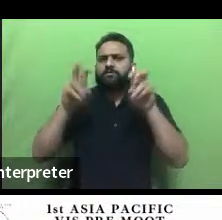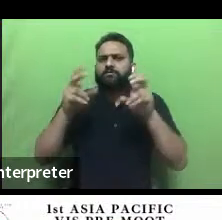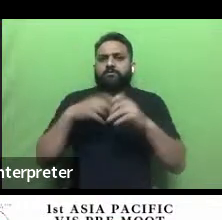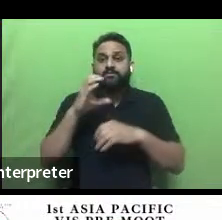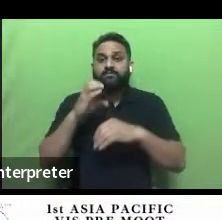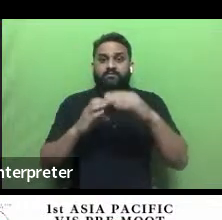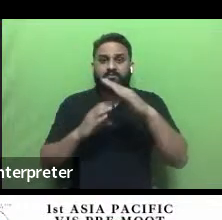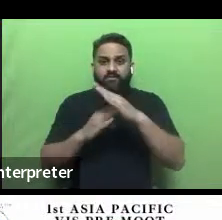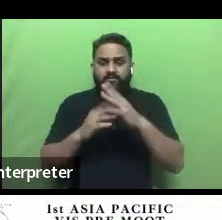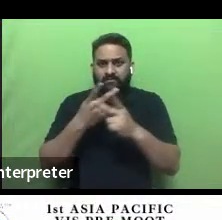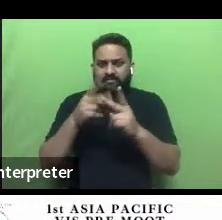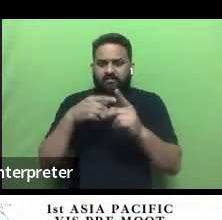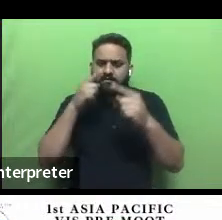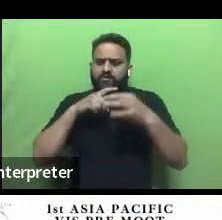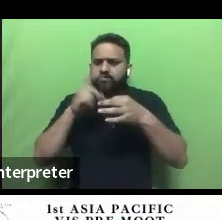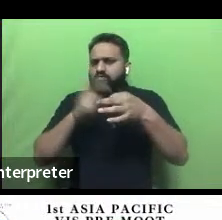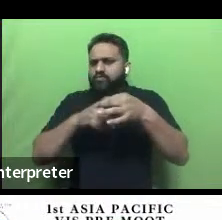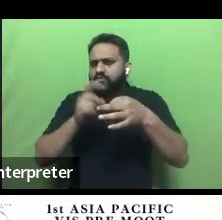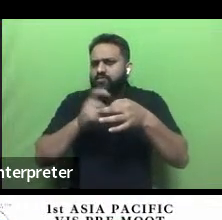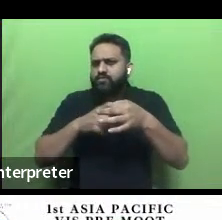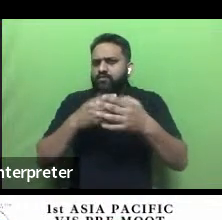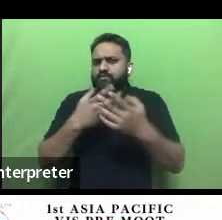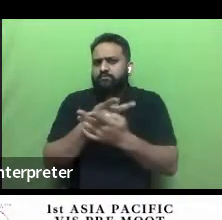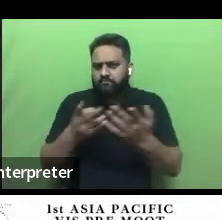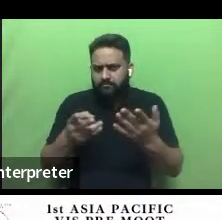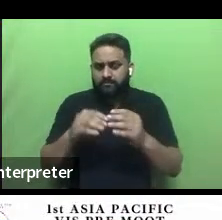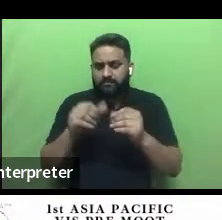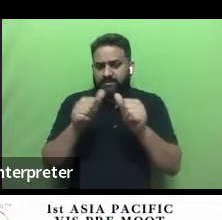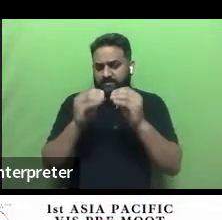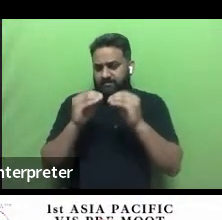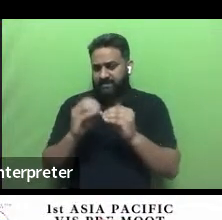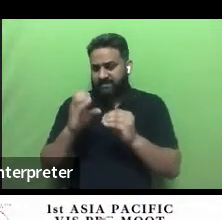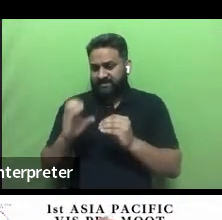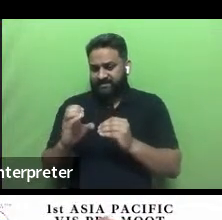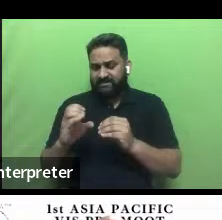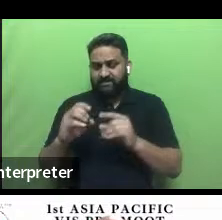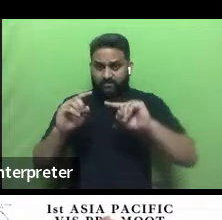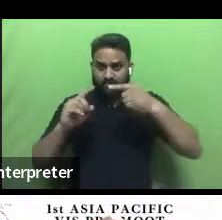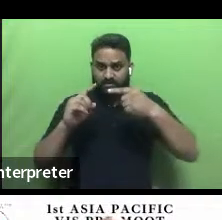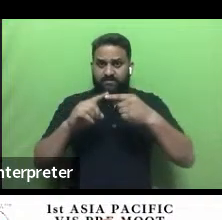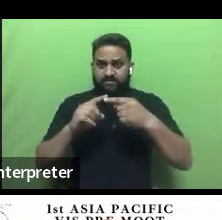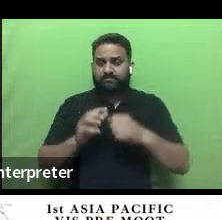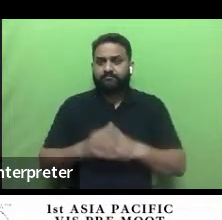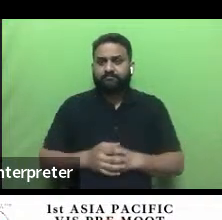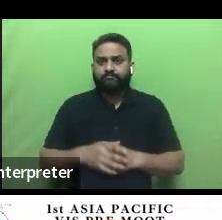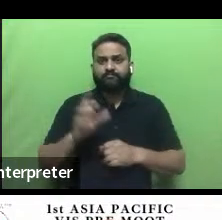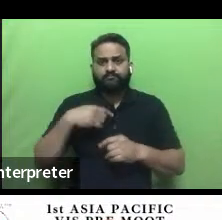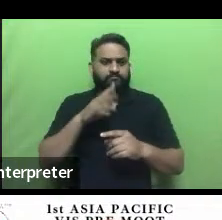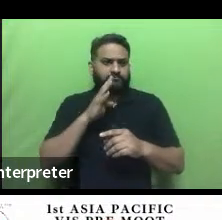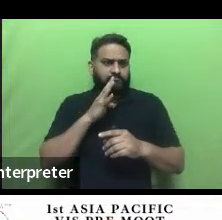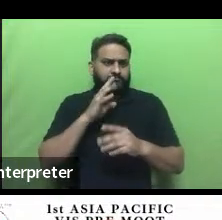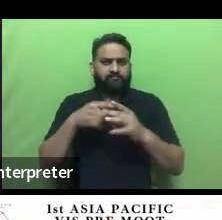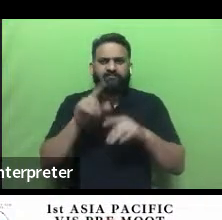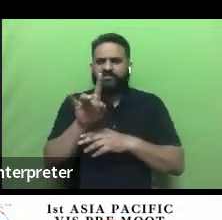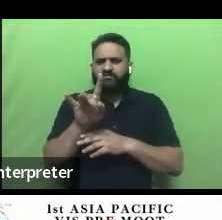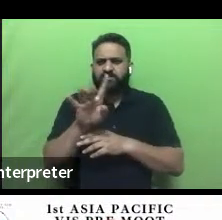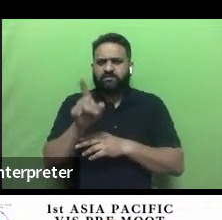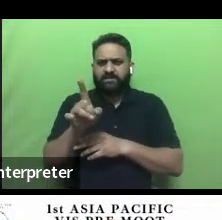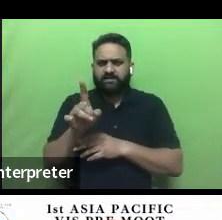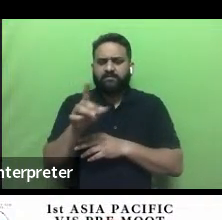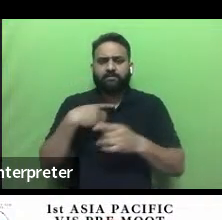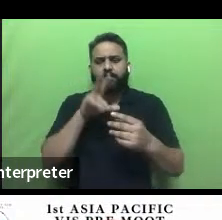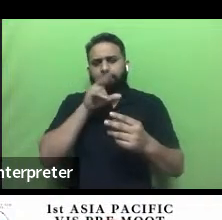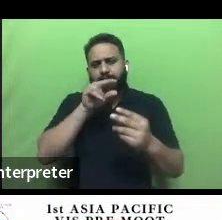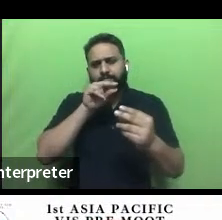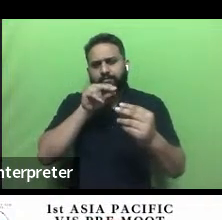formation, addressing questions 1B and C of procedural order number 1. And I will be speaking for 14 minutes, reserving 1 minute